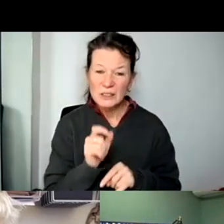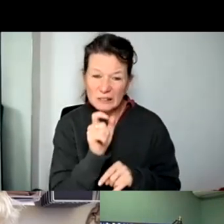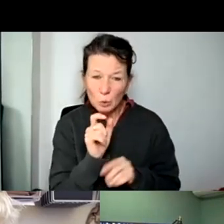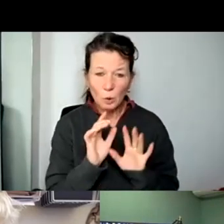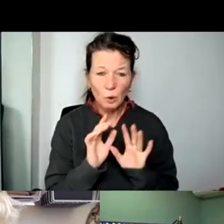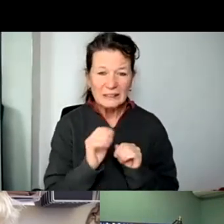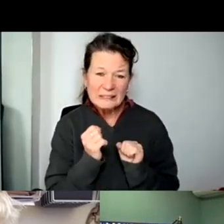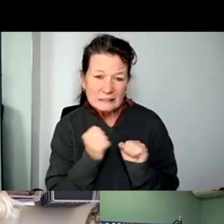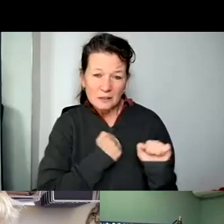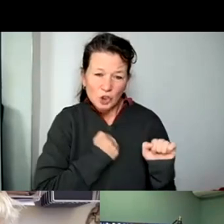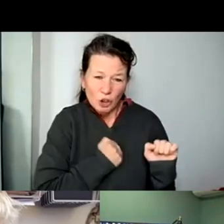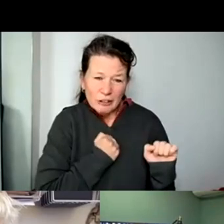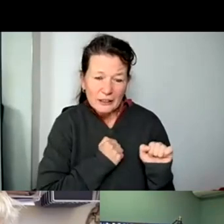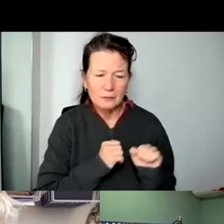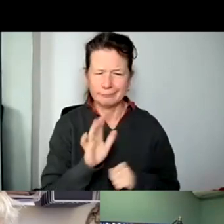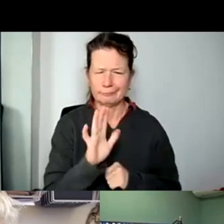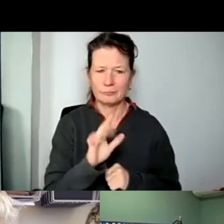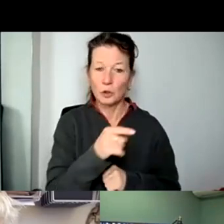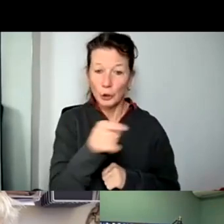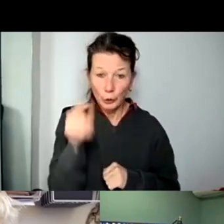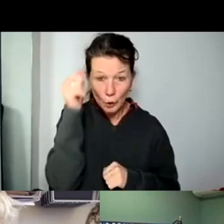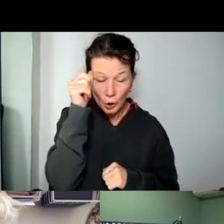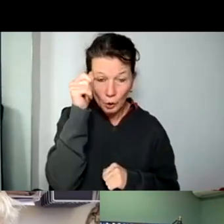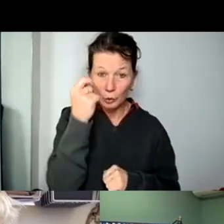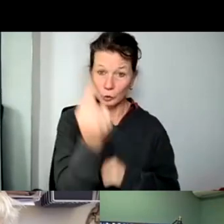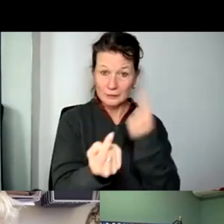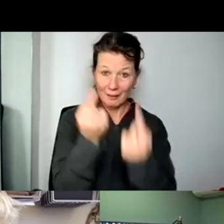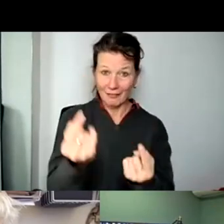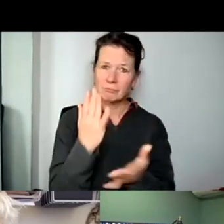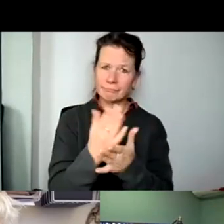actually you know in yourself how important it is.